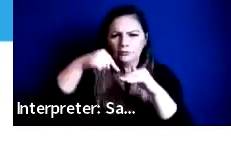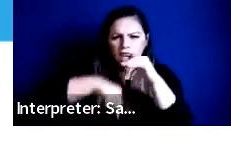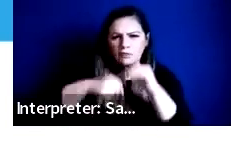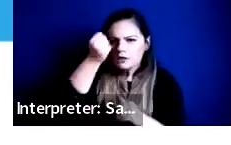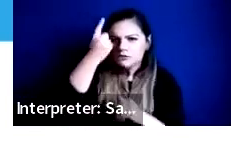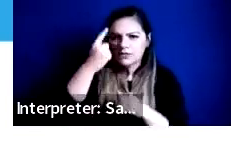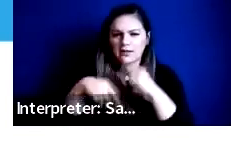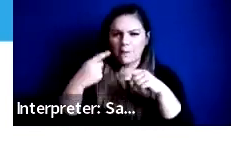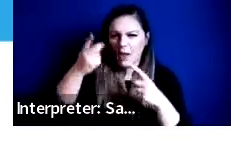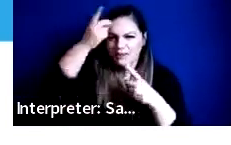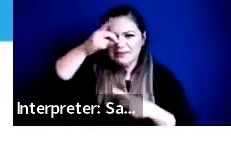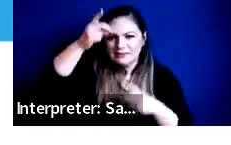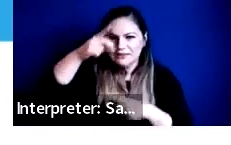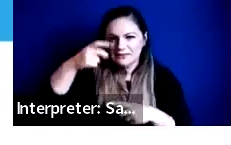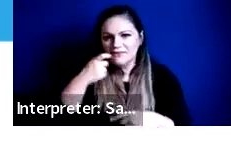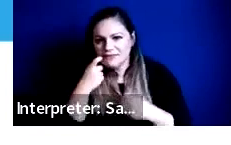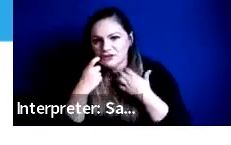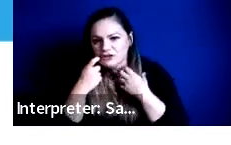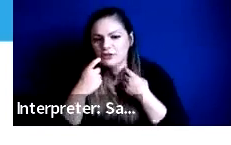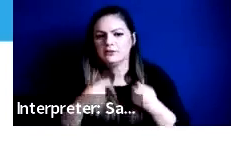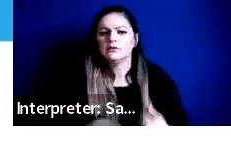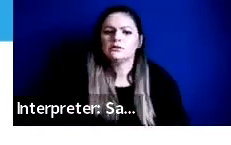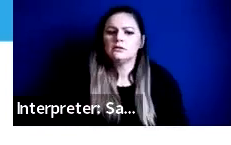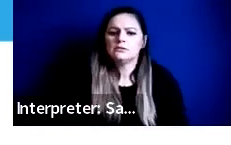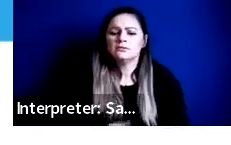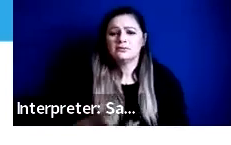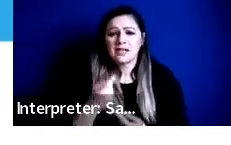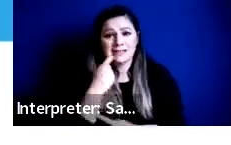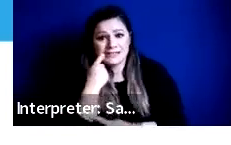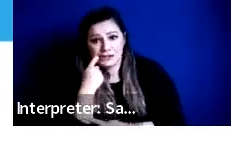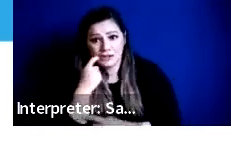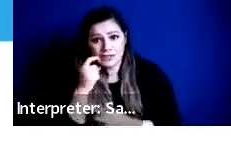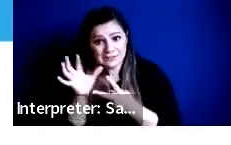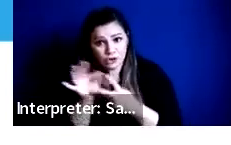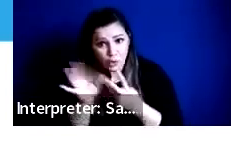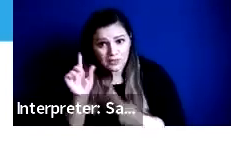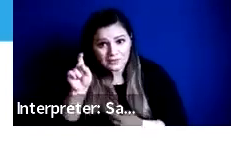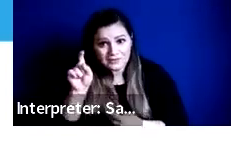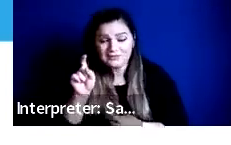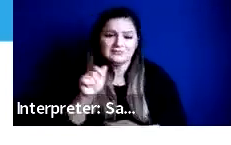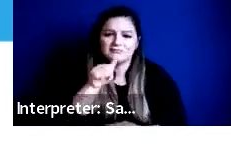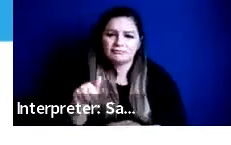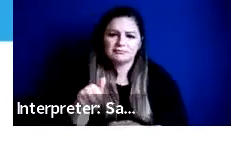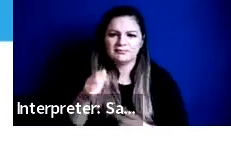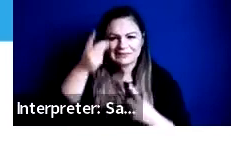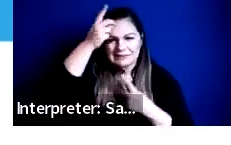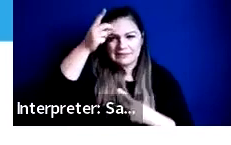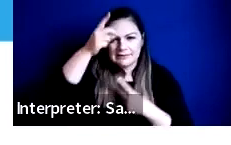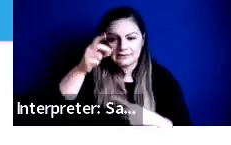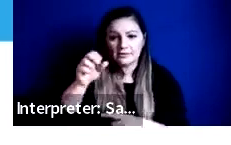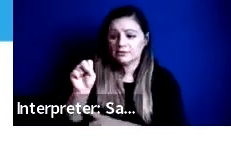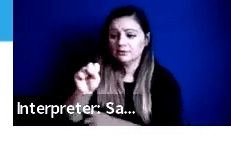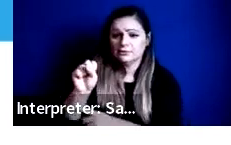to understand that addiction is not a choice, but a disease, that substance use disorder is